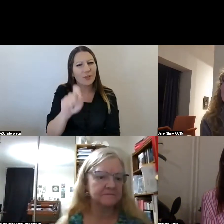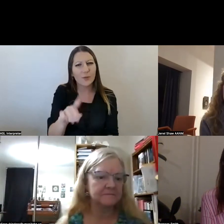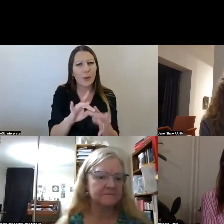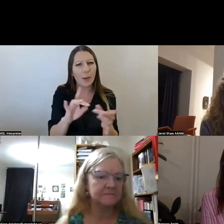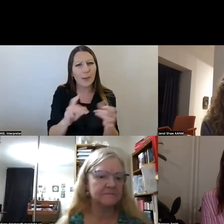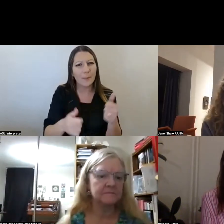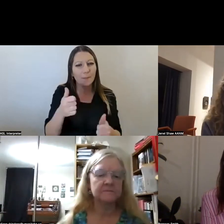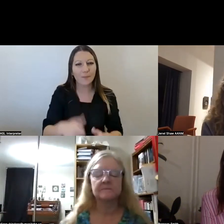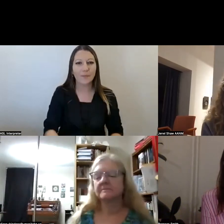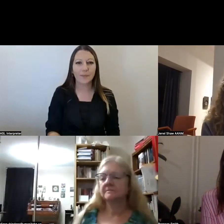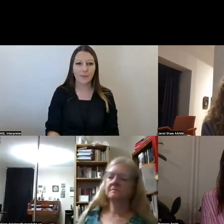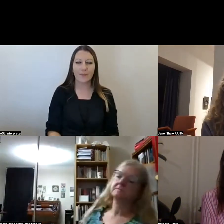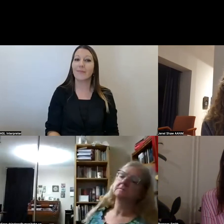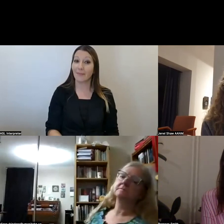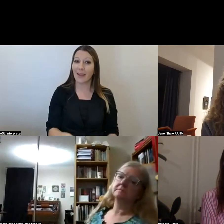comment.